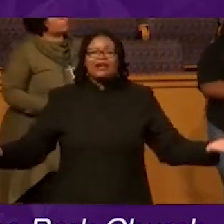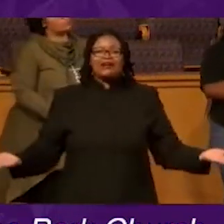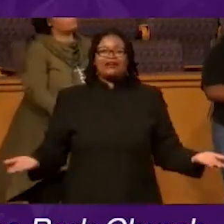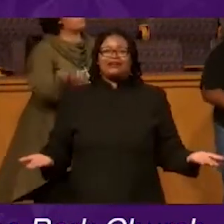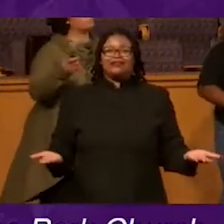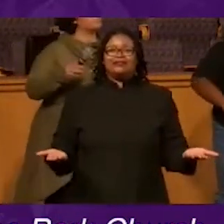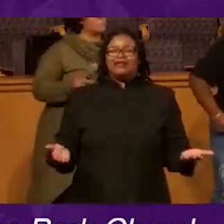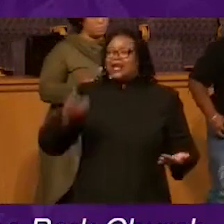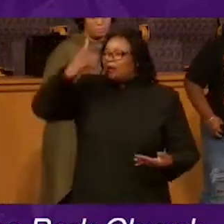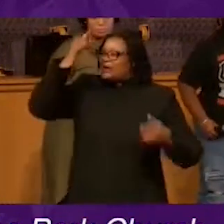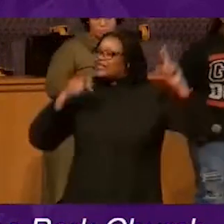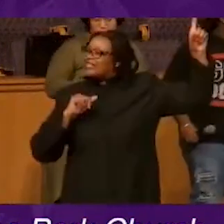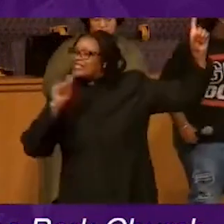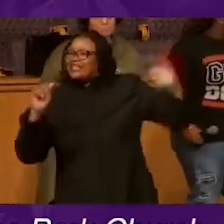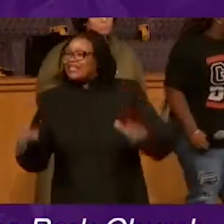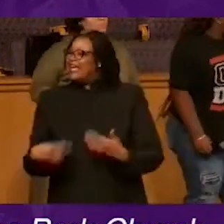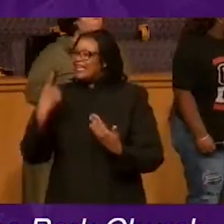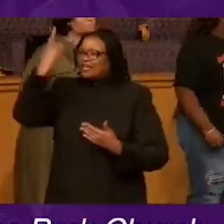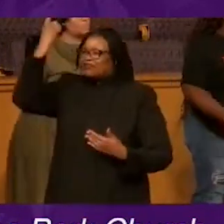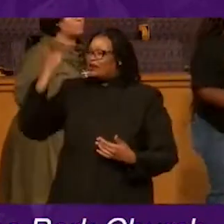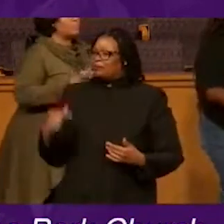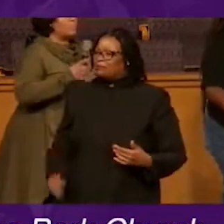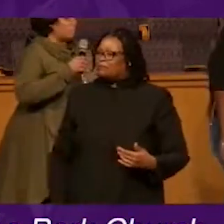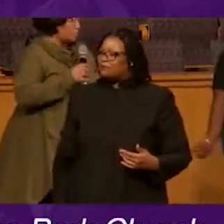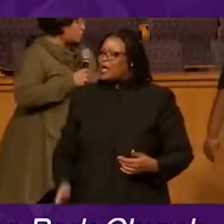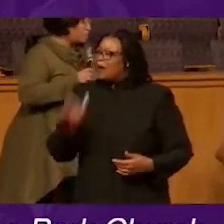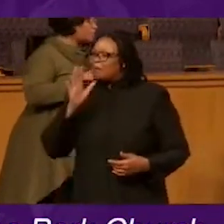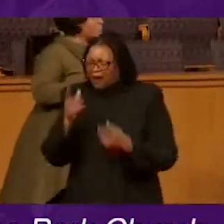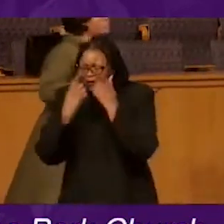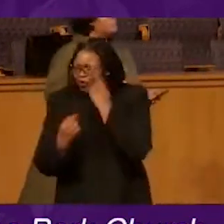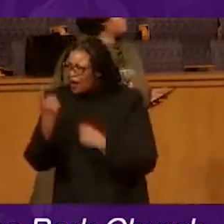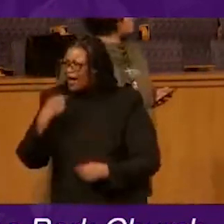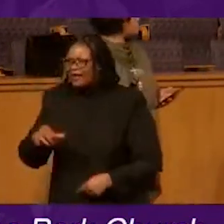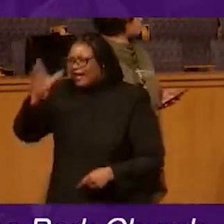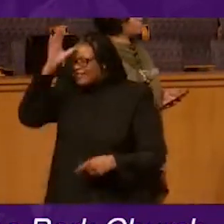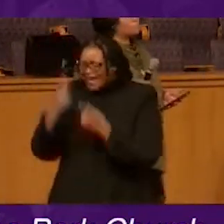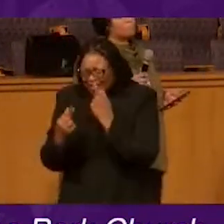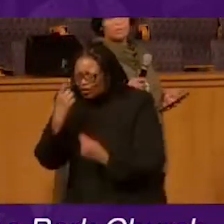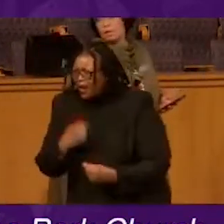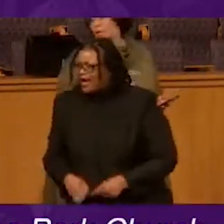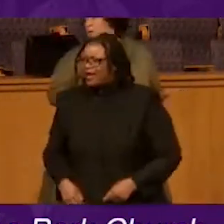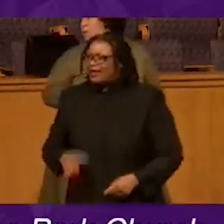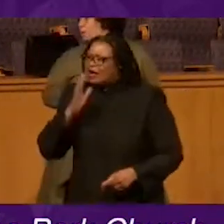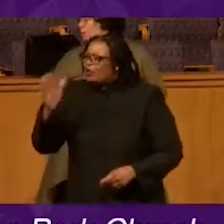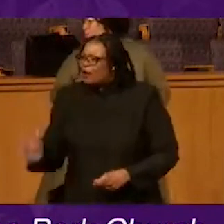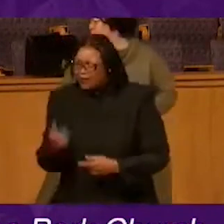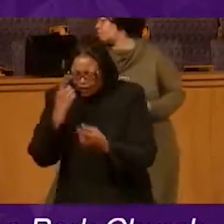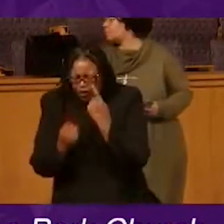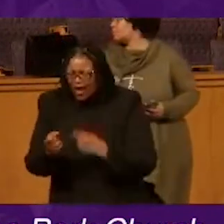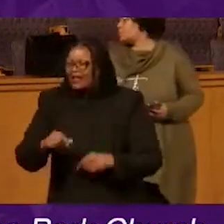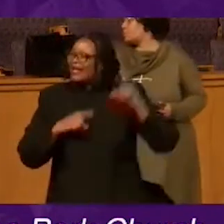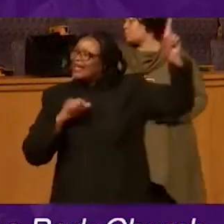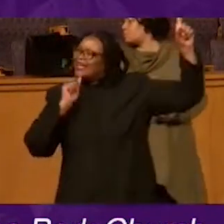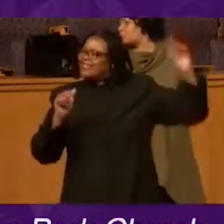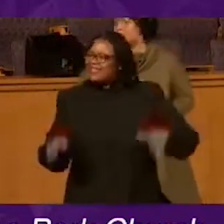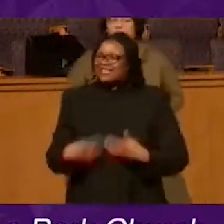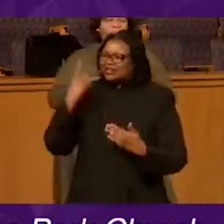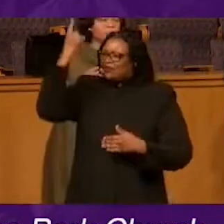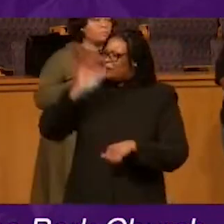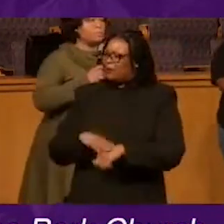here, because he did not give up. Mama cried, daddy cried, big mama cried. He didn't give up on me.